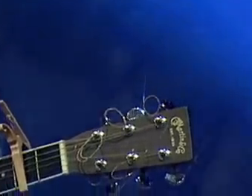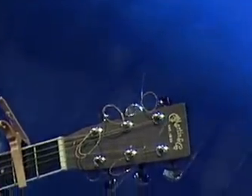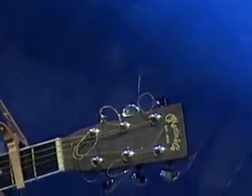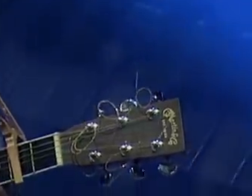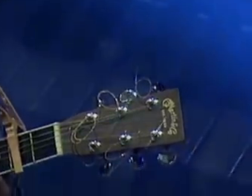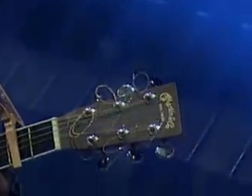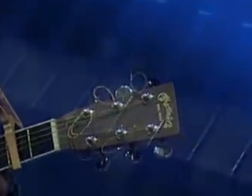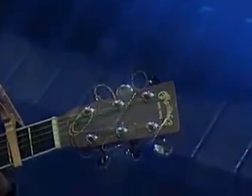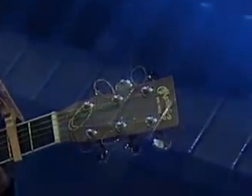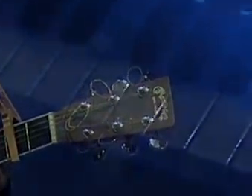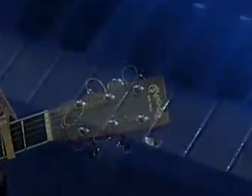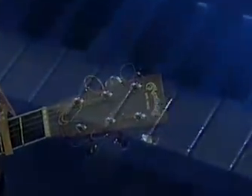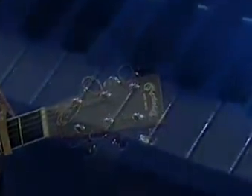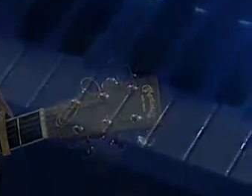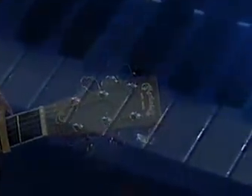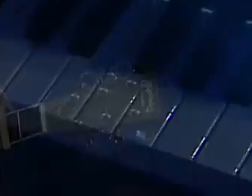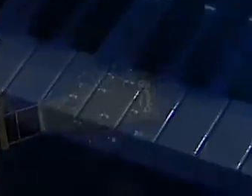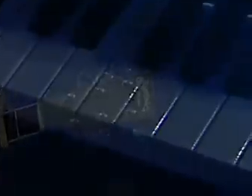My chains are.